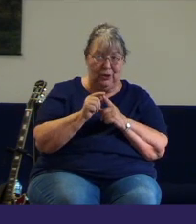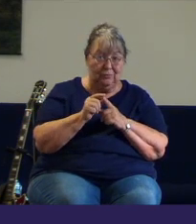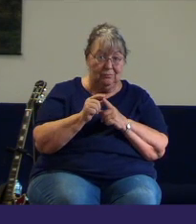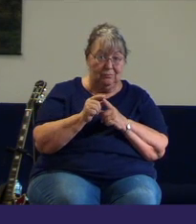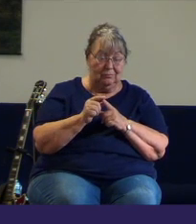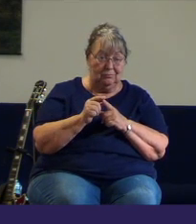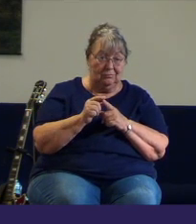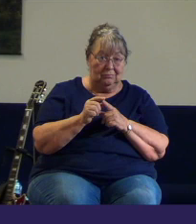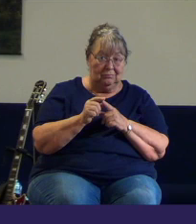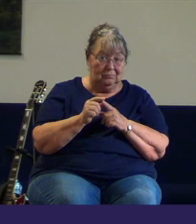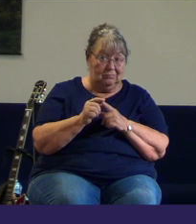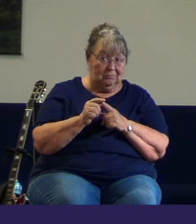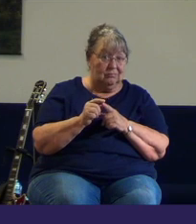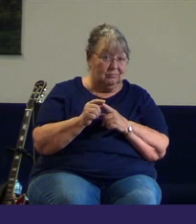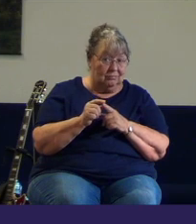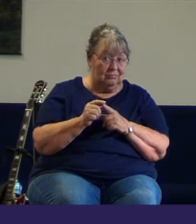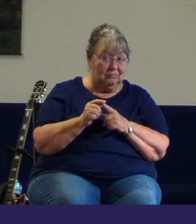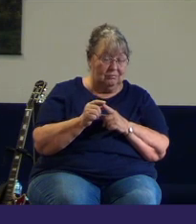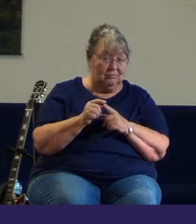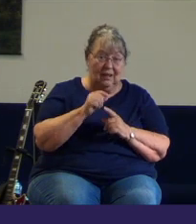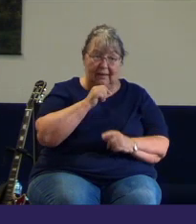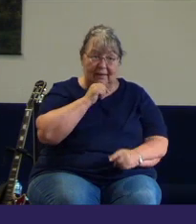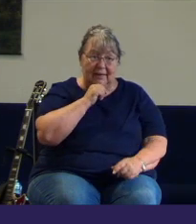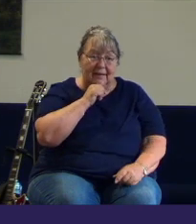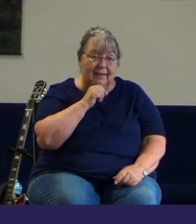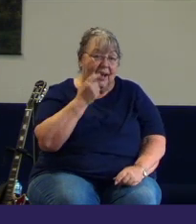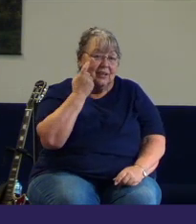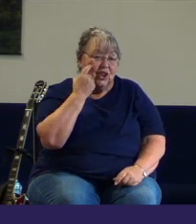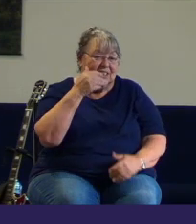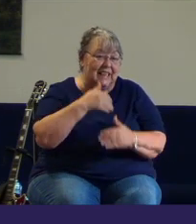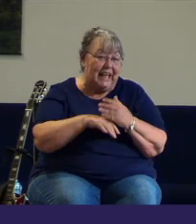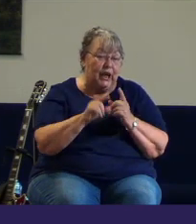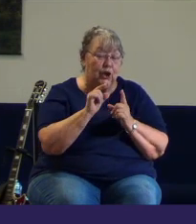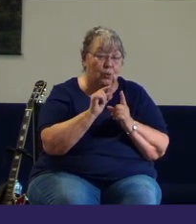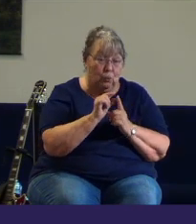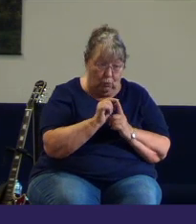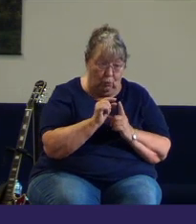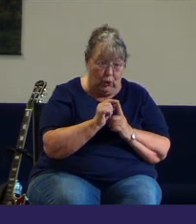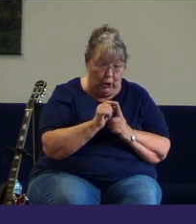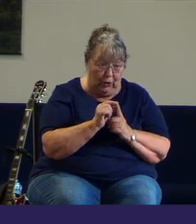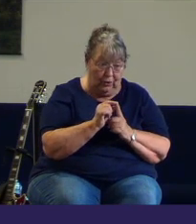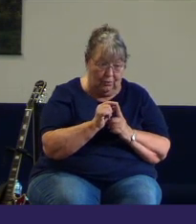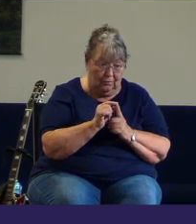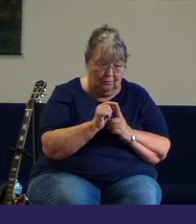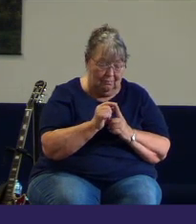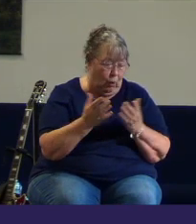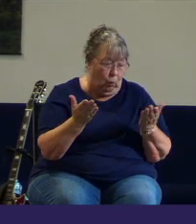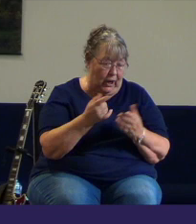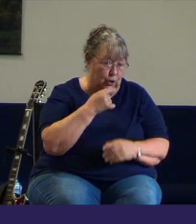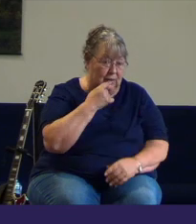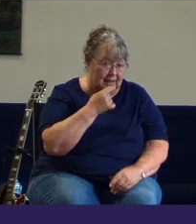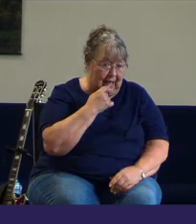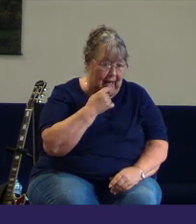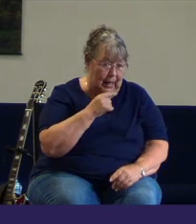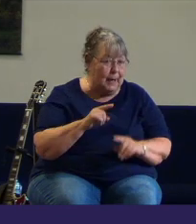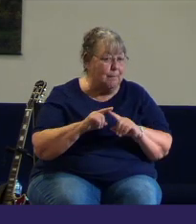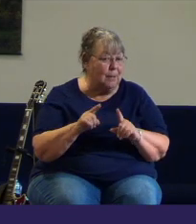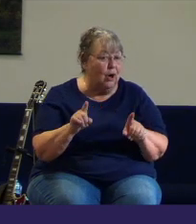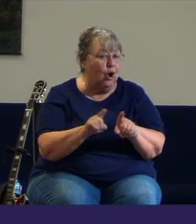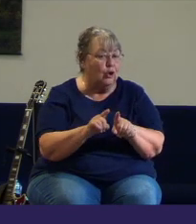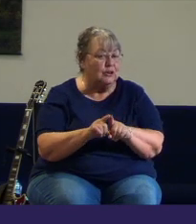know, the gospel is not just preached in word. It's not just preached by what we say. The gospel is preached by what we